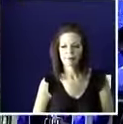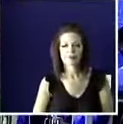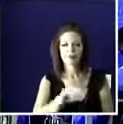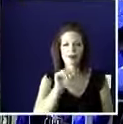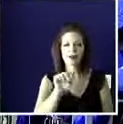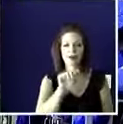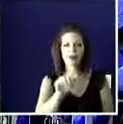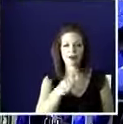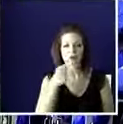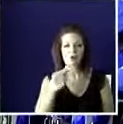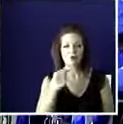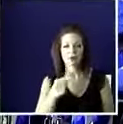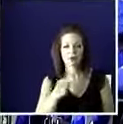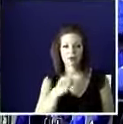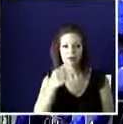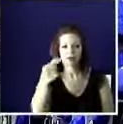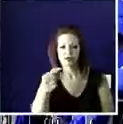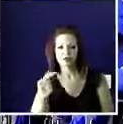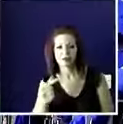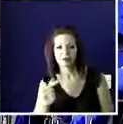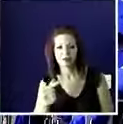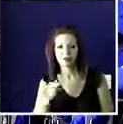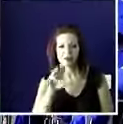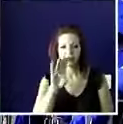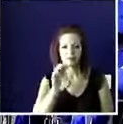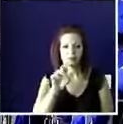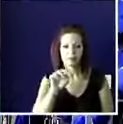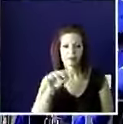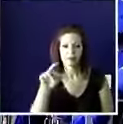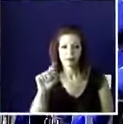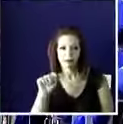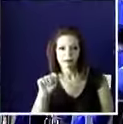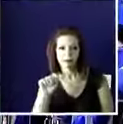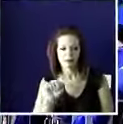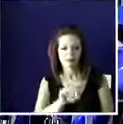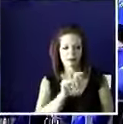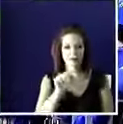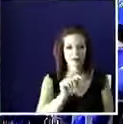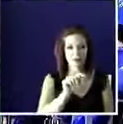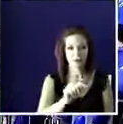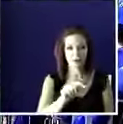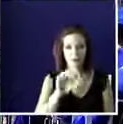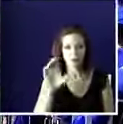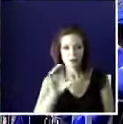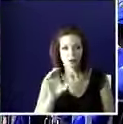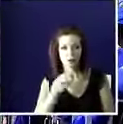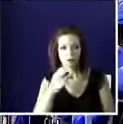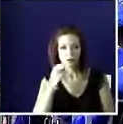Elena Graciela Garcia Bennett. Tyler Cole Henderson.